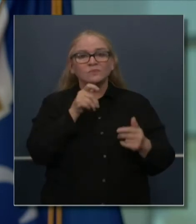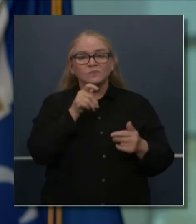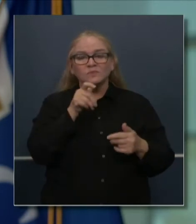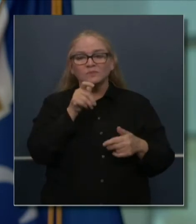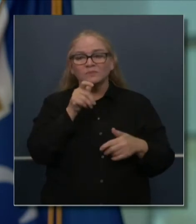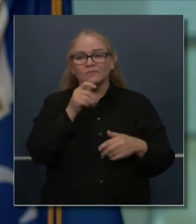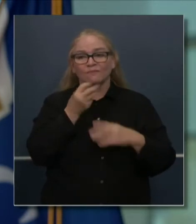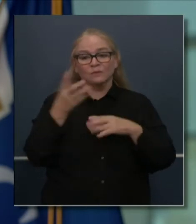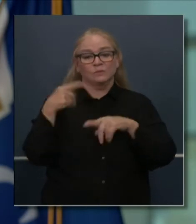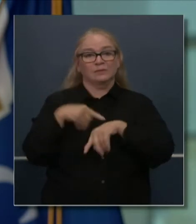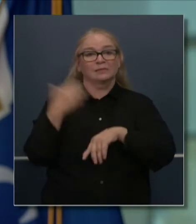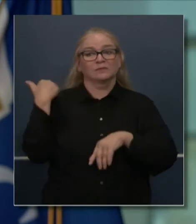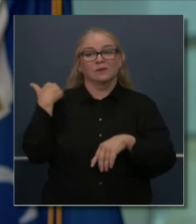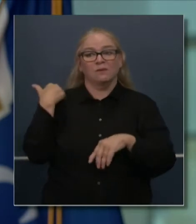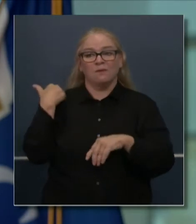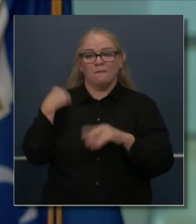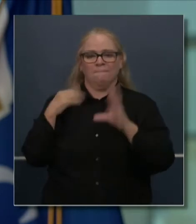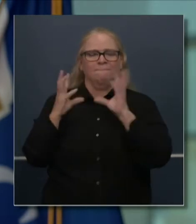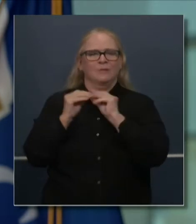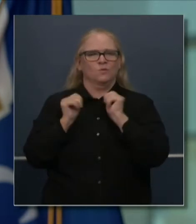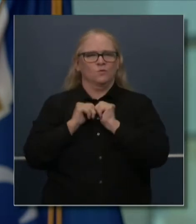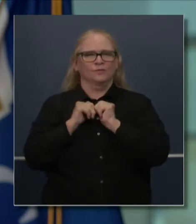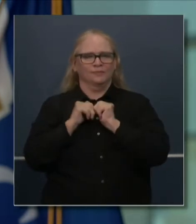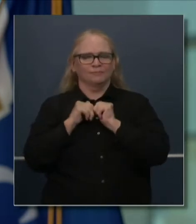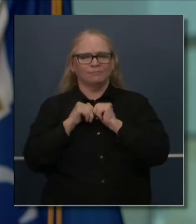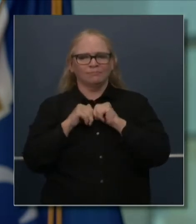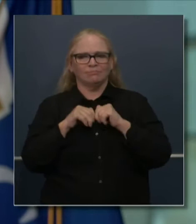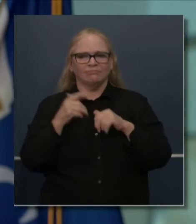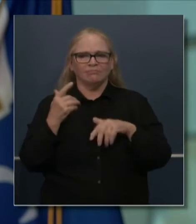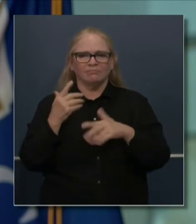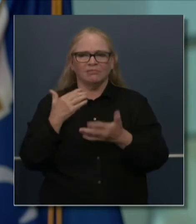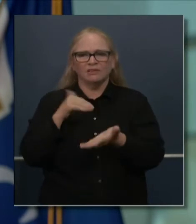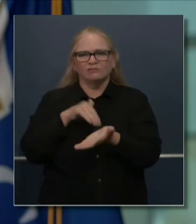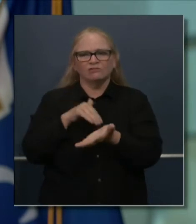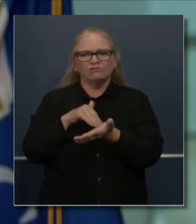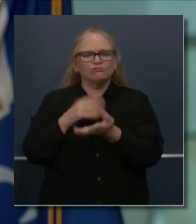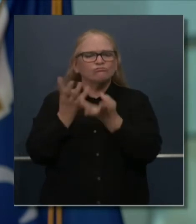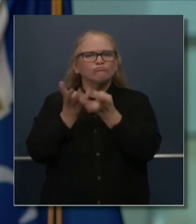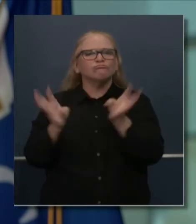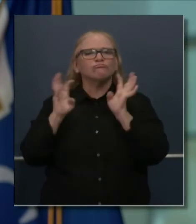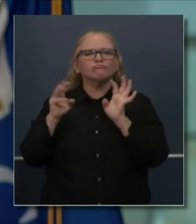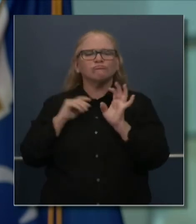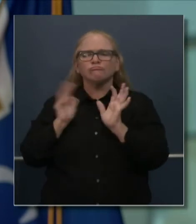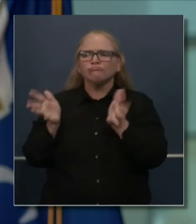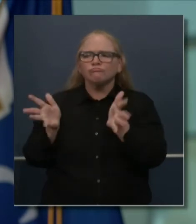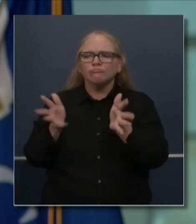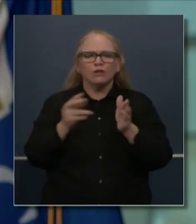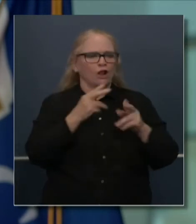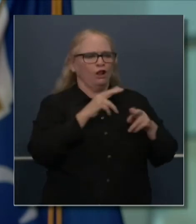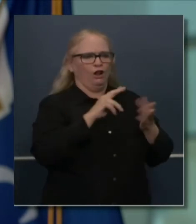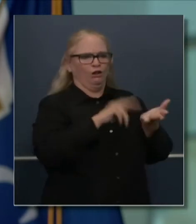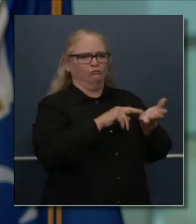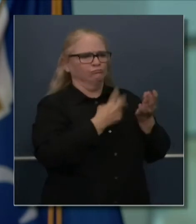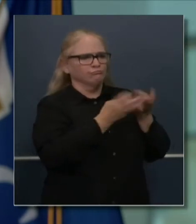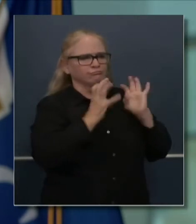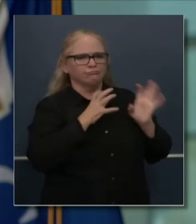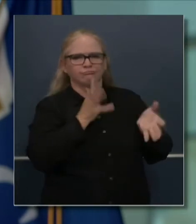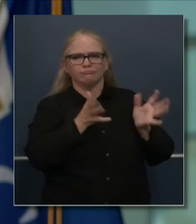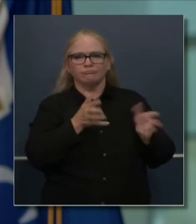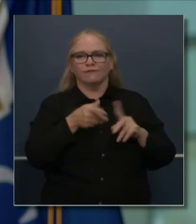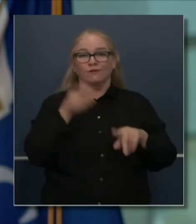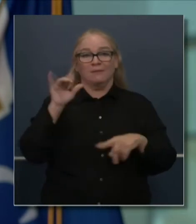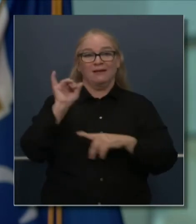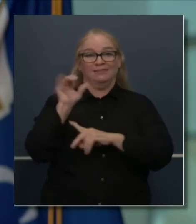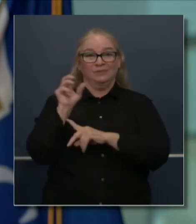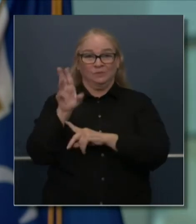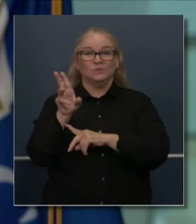a meeting with a number of doctors, a number of nurses, some ICU nurses